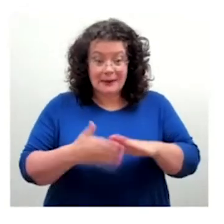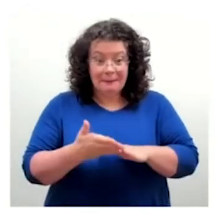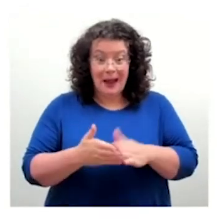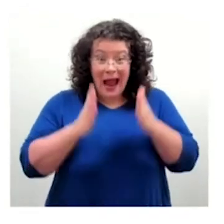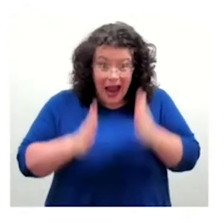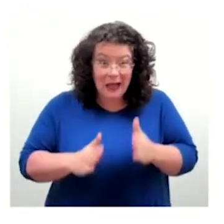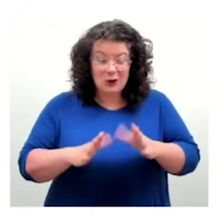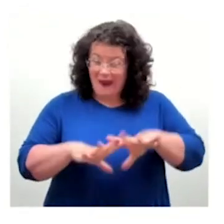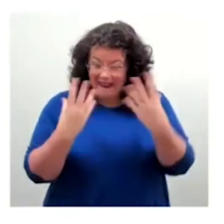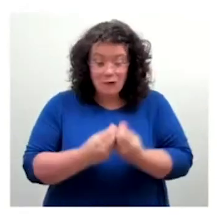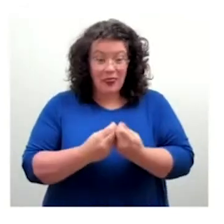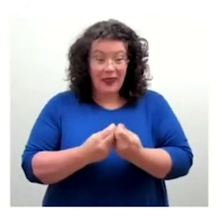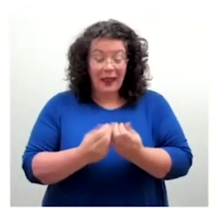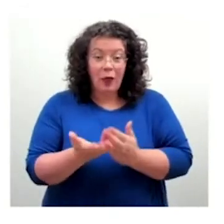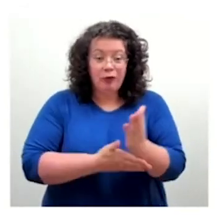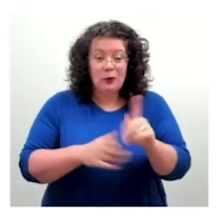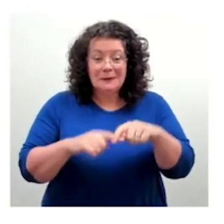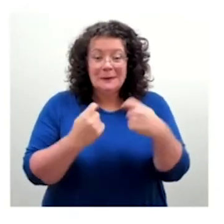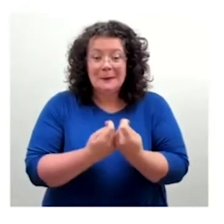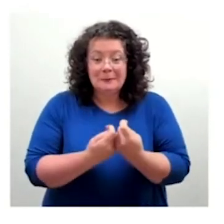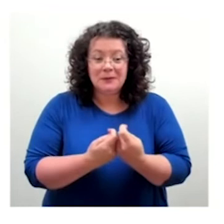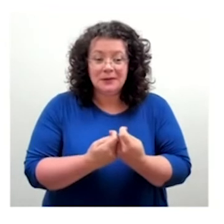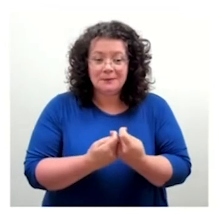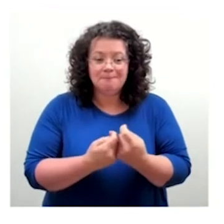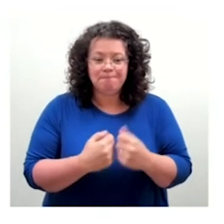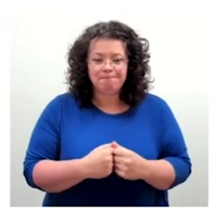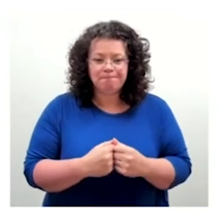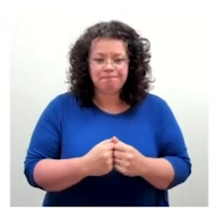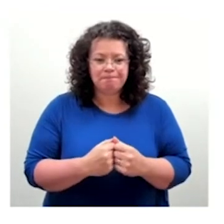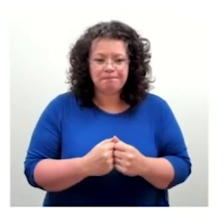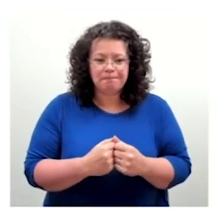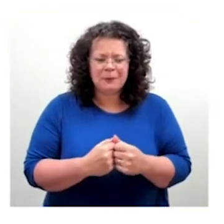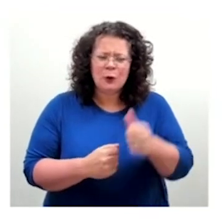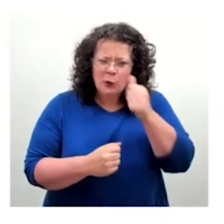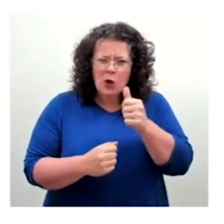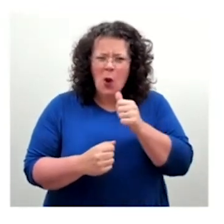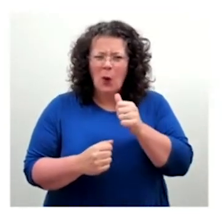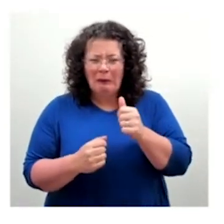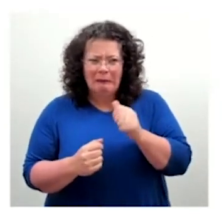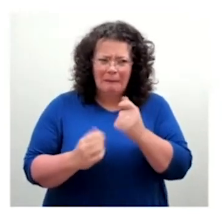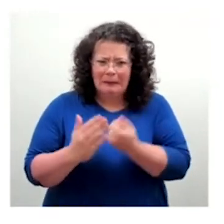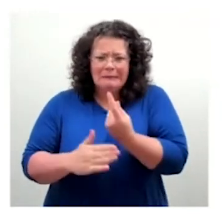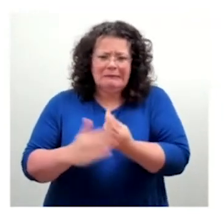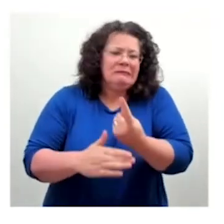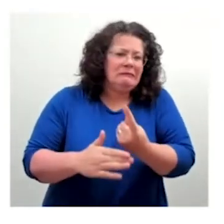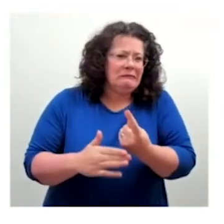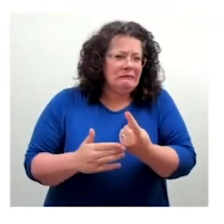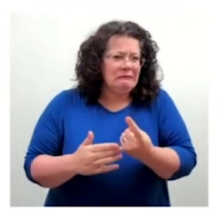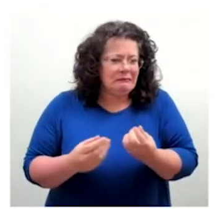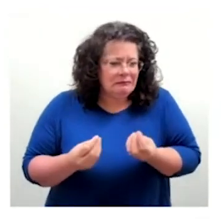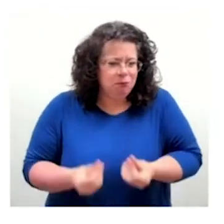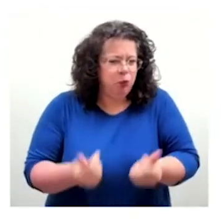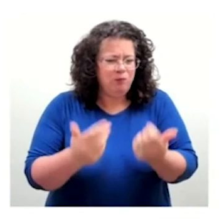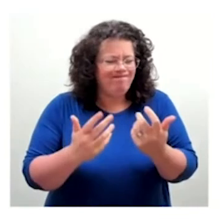to come off smoothly, yeah? Because there's lots of moving parts in the background. I know you've been working busily on that. But yeah, no, it's been